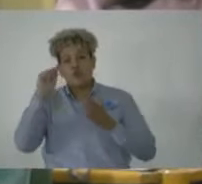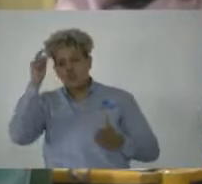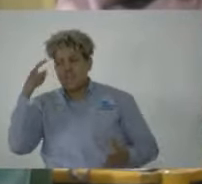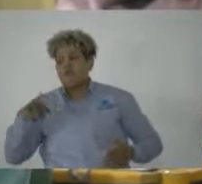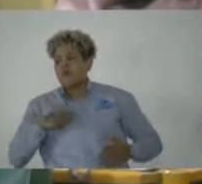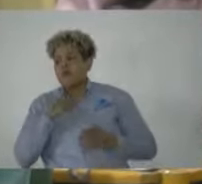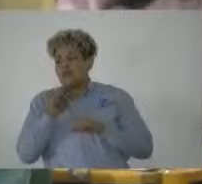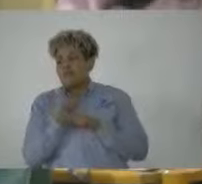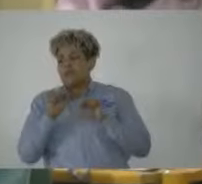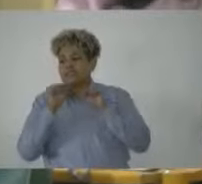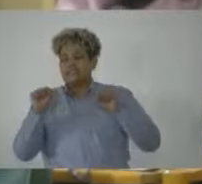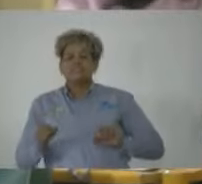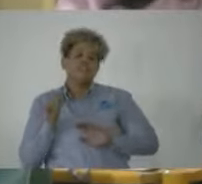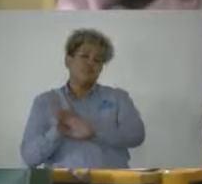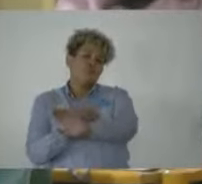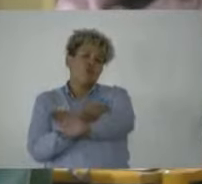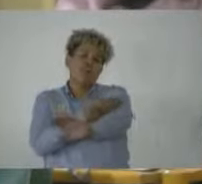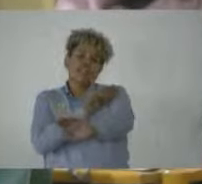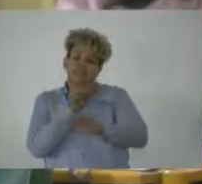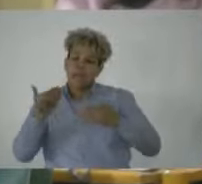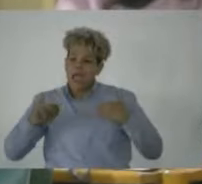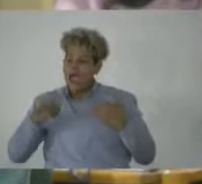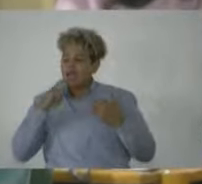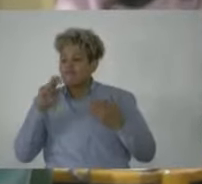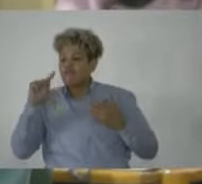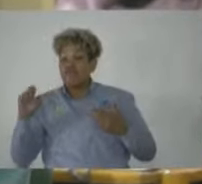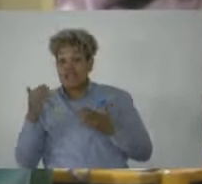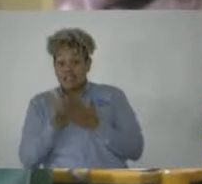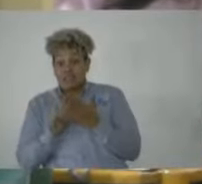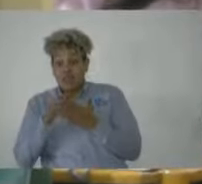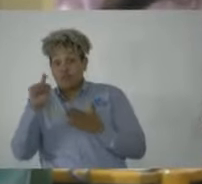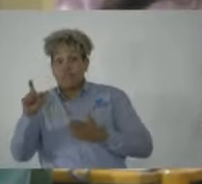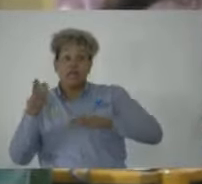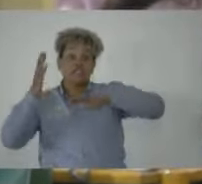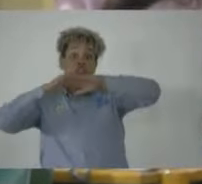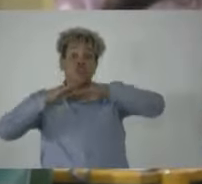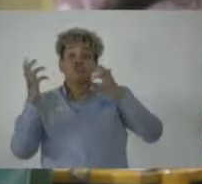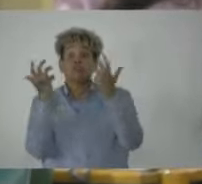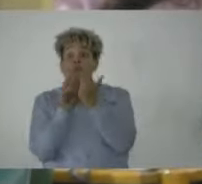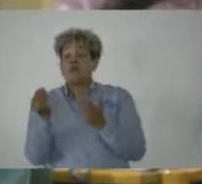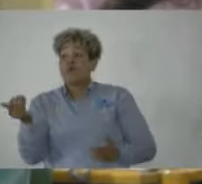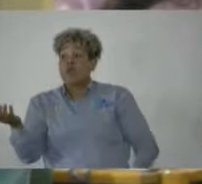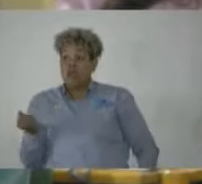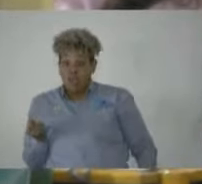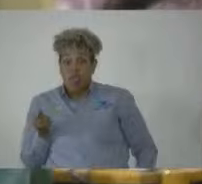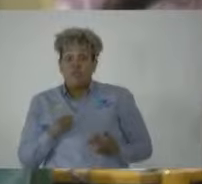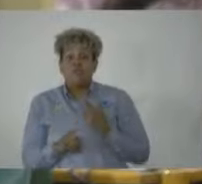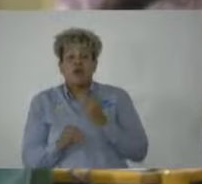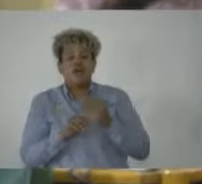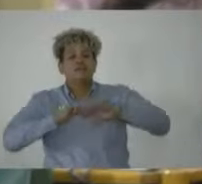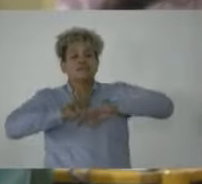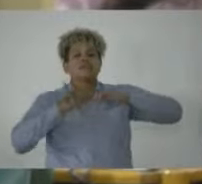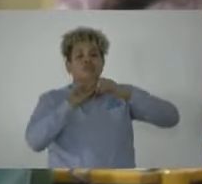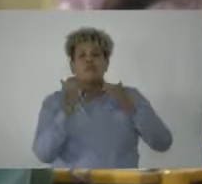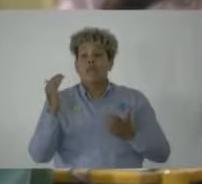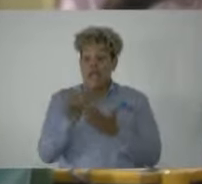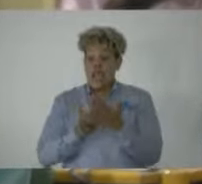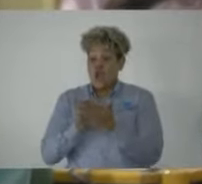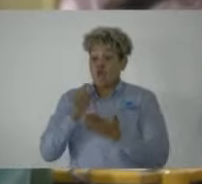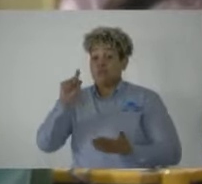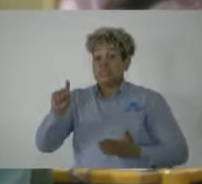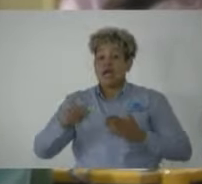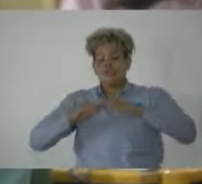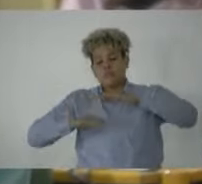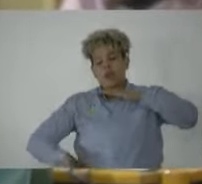make such a system progressive by having rates of income tax that increase with income and by establishing an income tax threshold